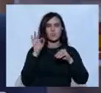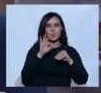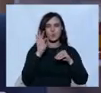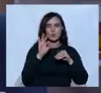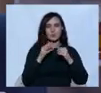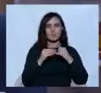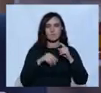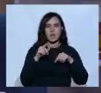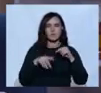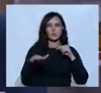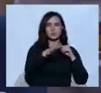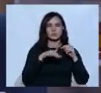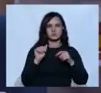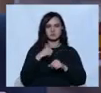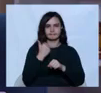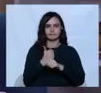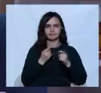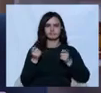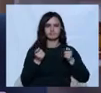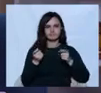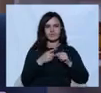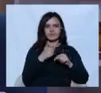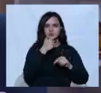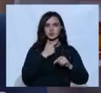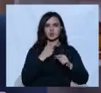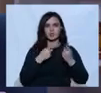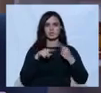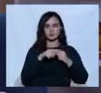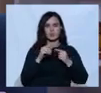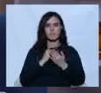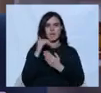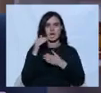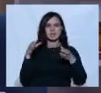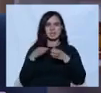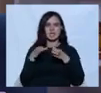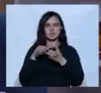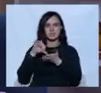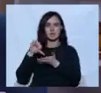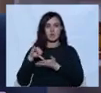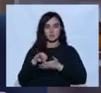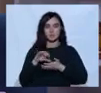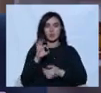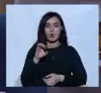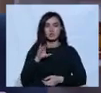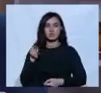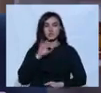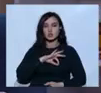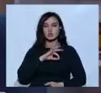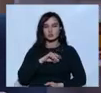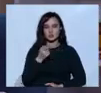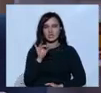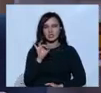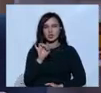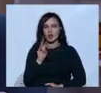and 154 sonnets, which is a type of poem. His plays have been translated into every